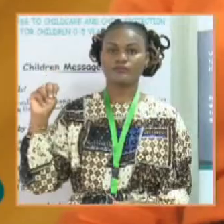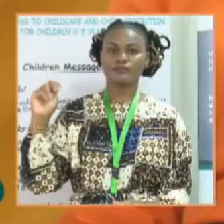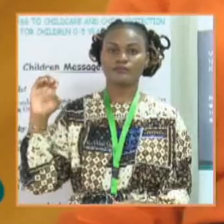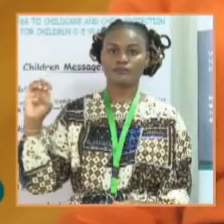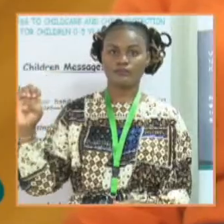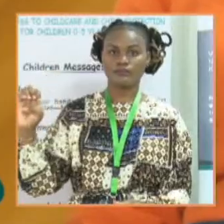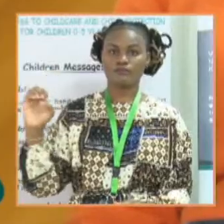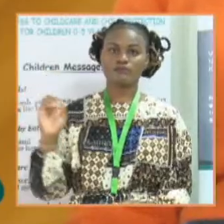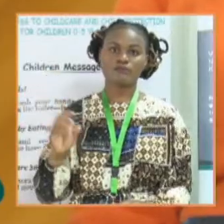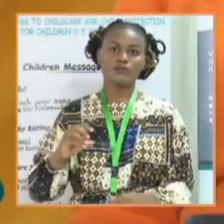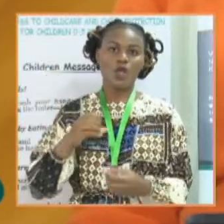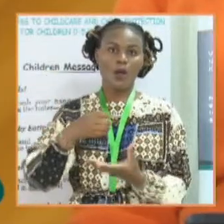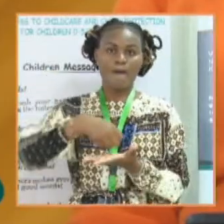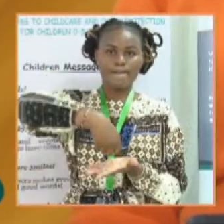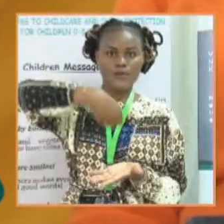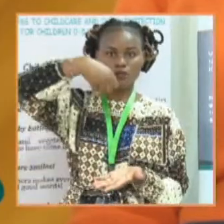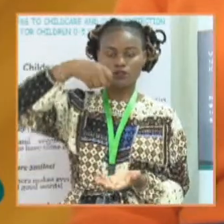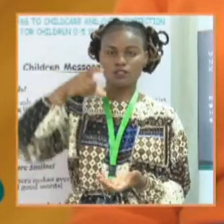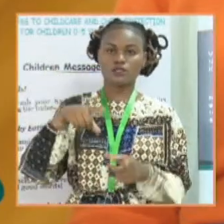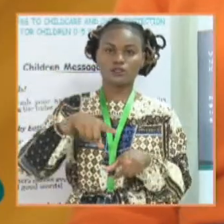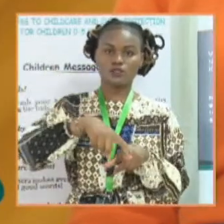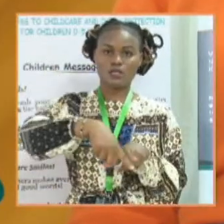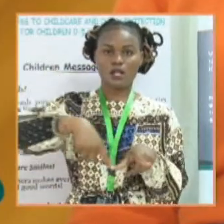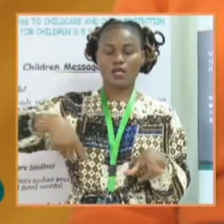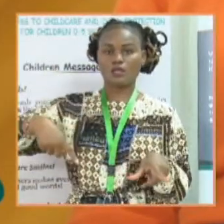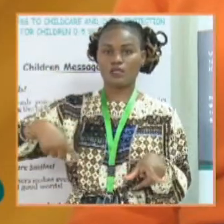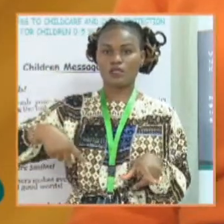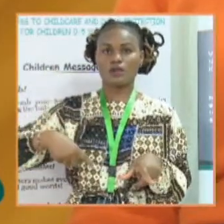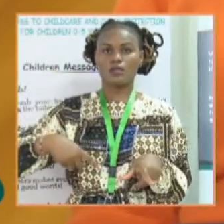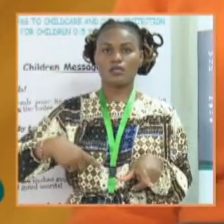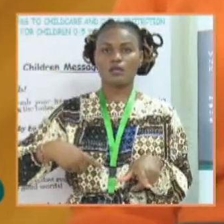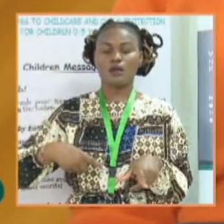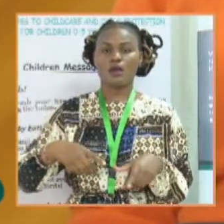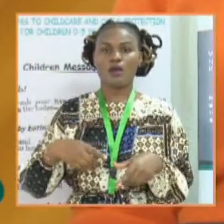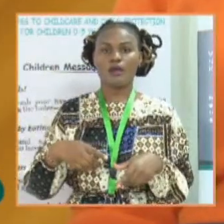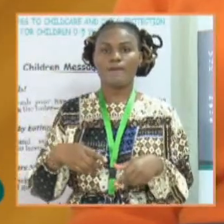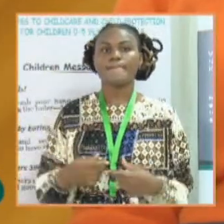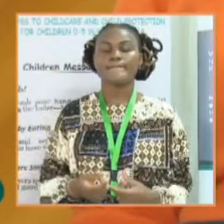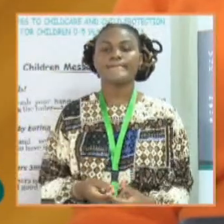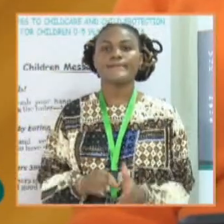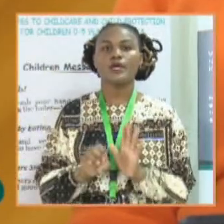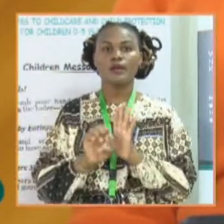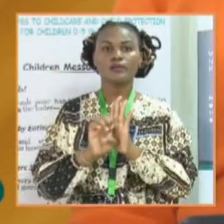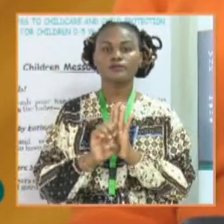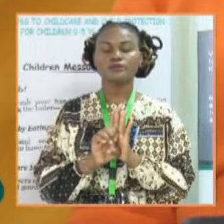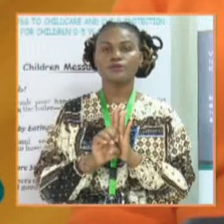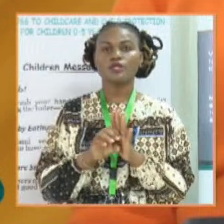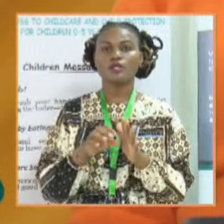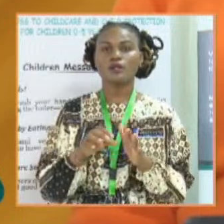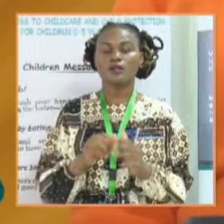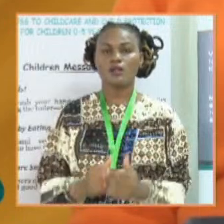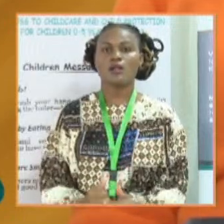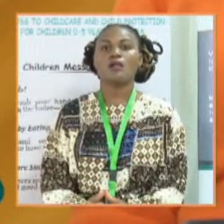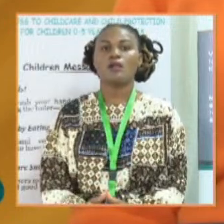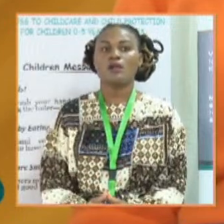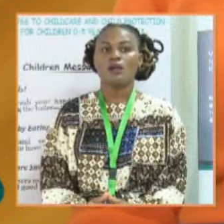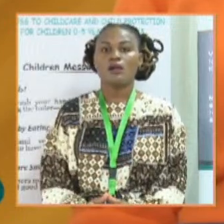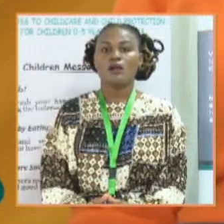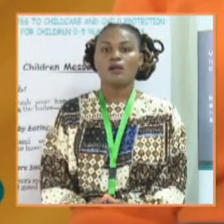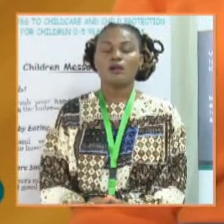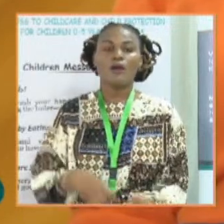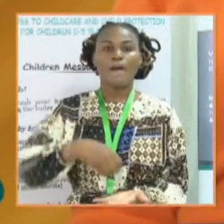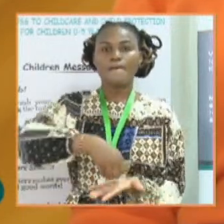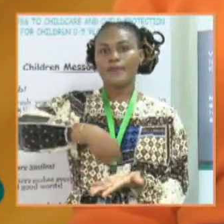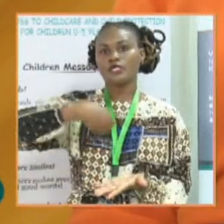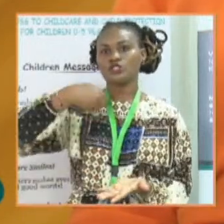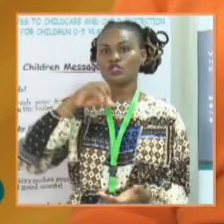education, the 2 devolved functions, that is pre-primary and vocational and technical training, their budget lines, when